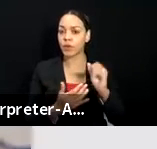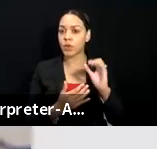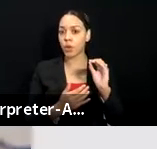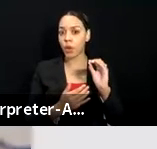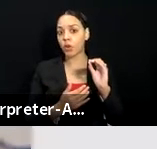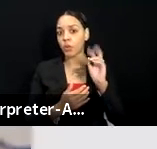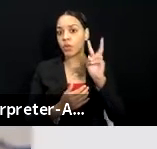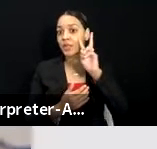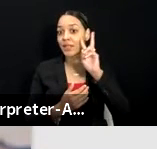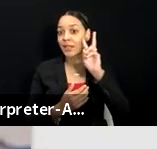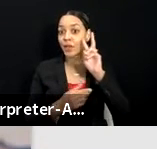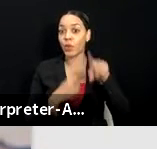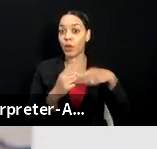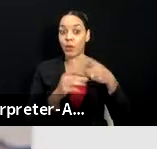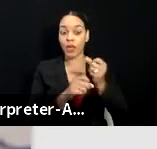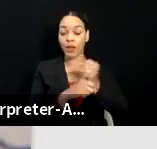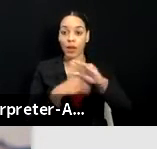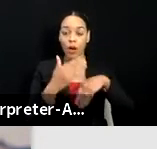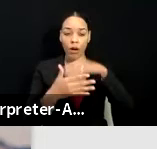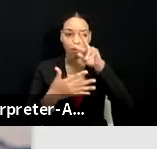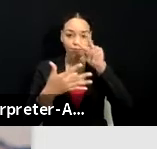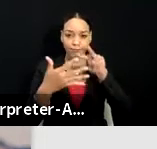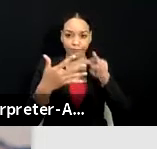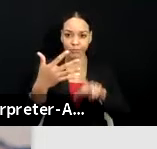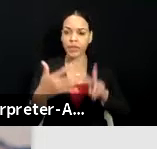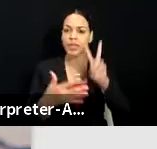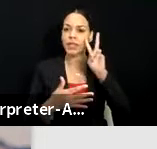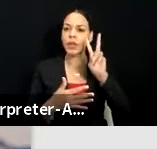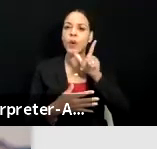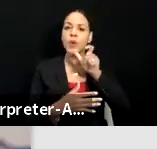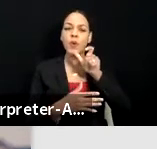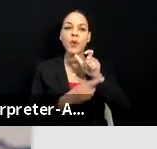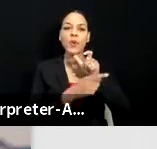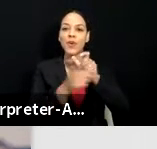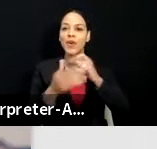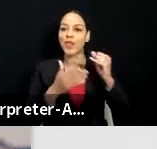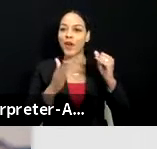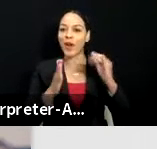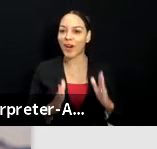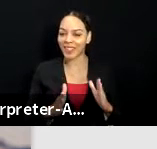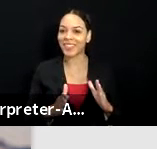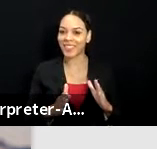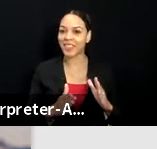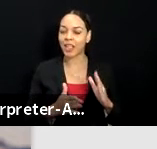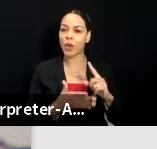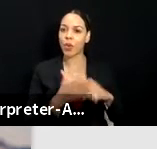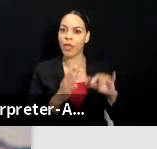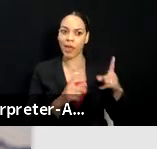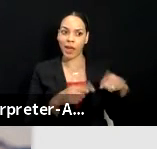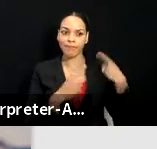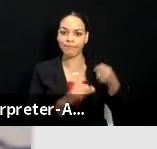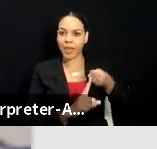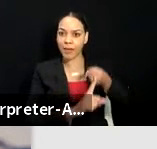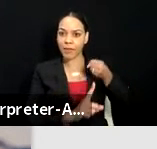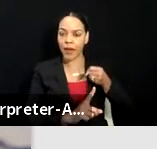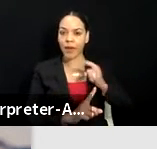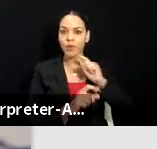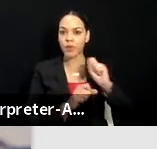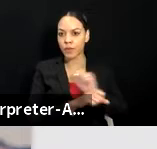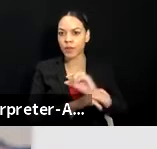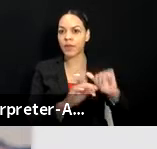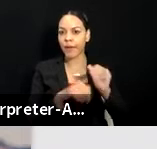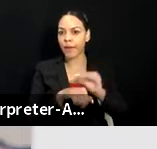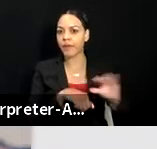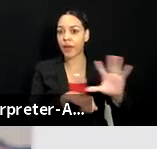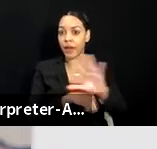it will tell a story of who our artists are and how what the impact was on the funding